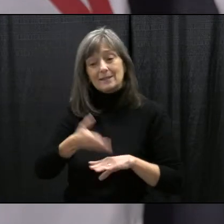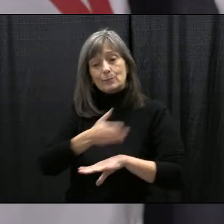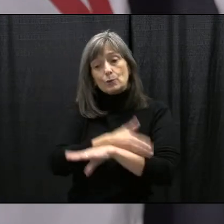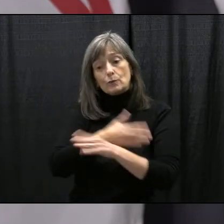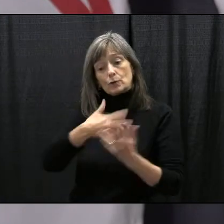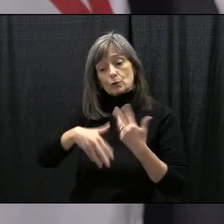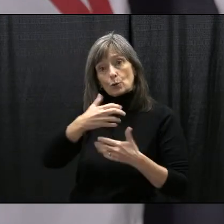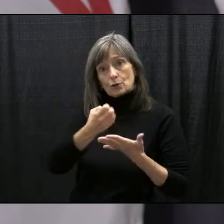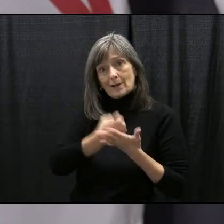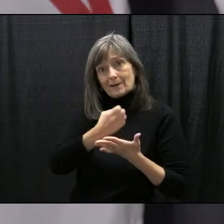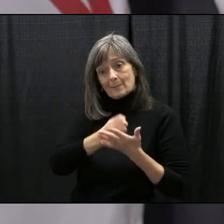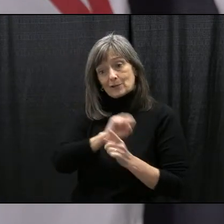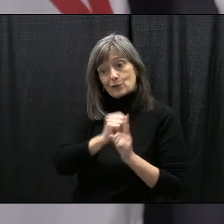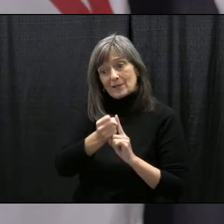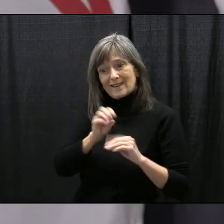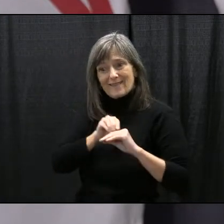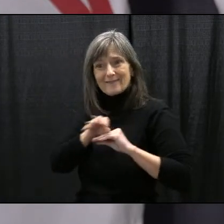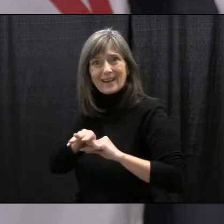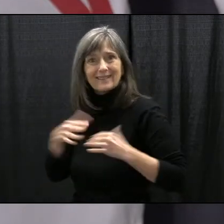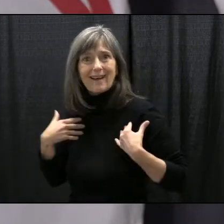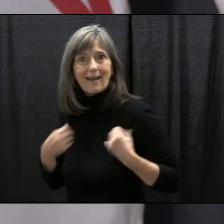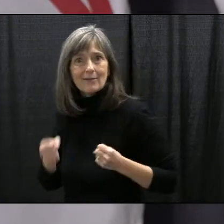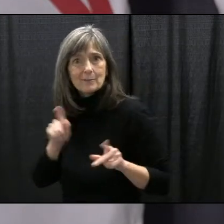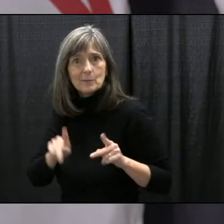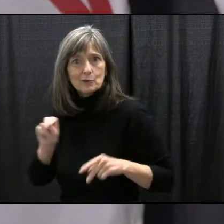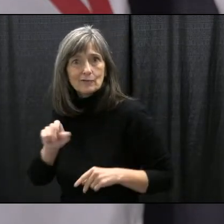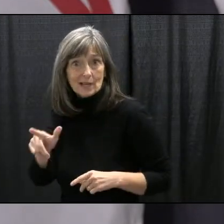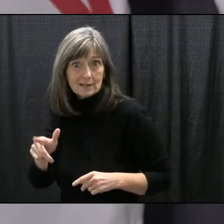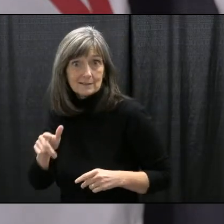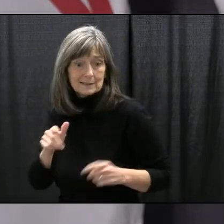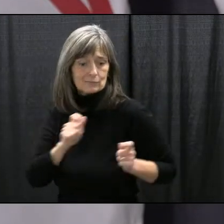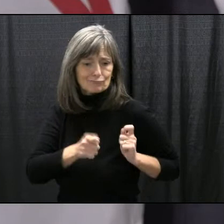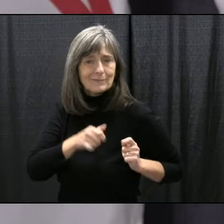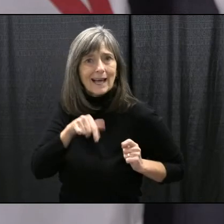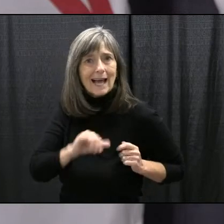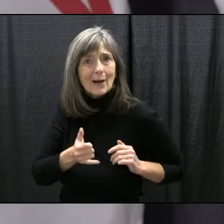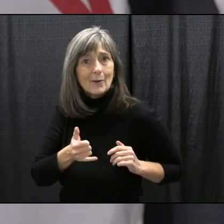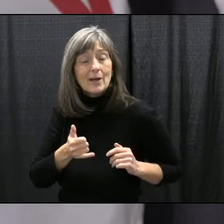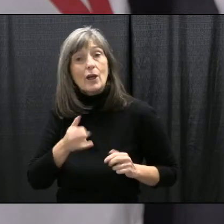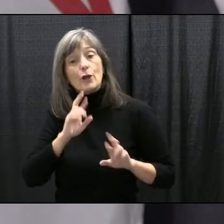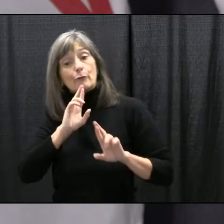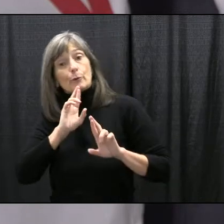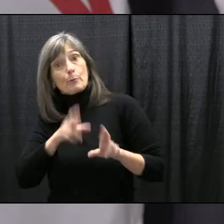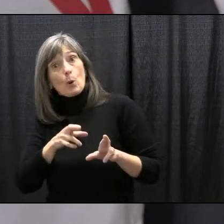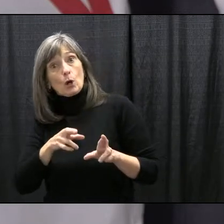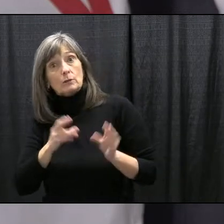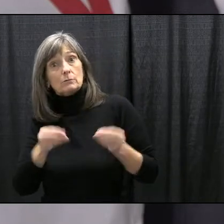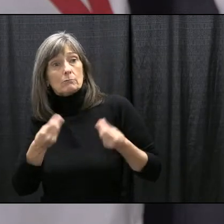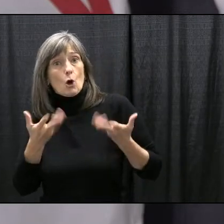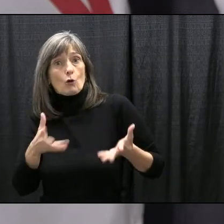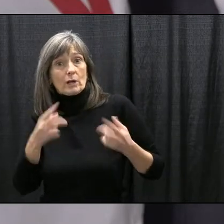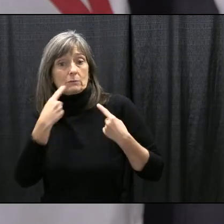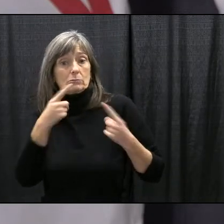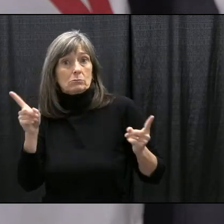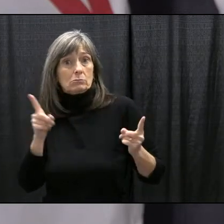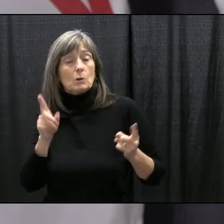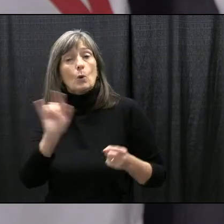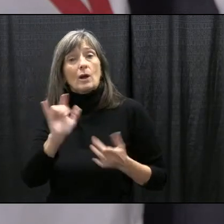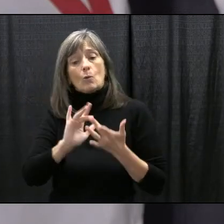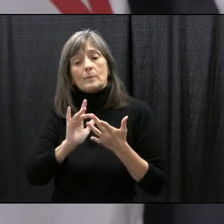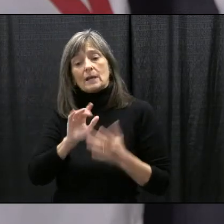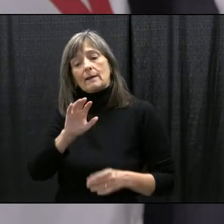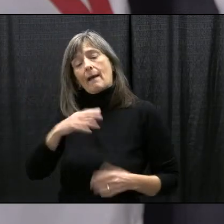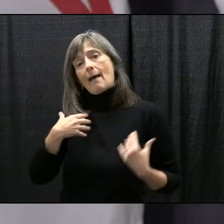our residents. As you may know, the interim report has been released and is available on Health Accord